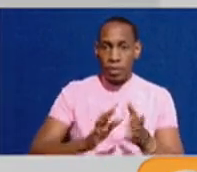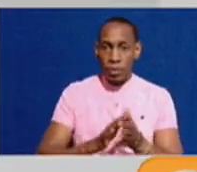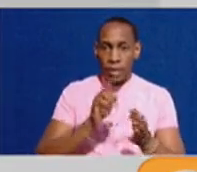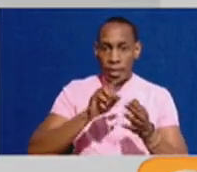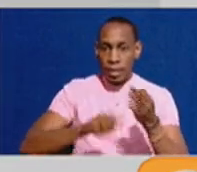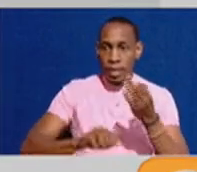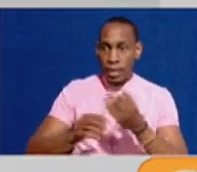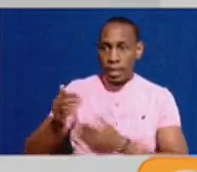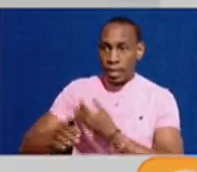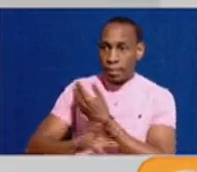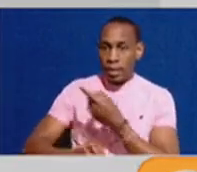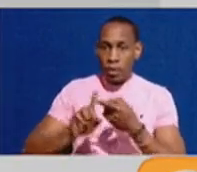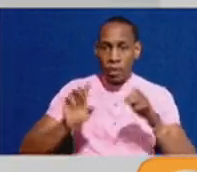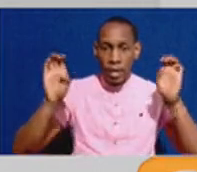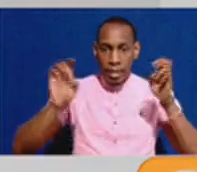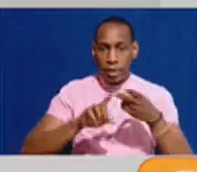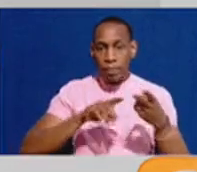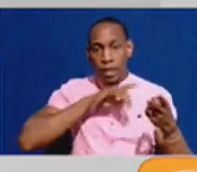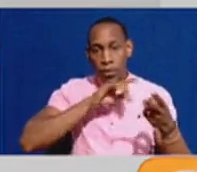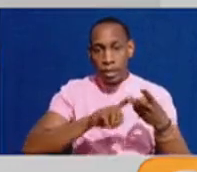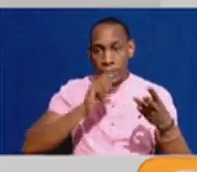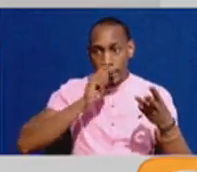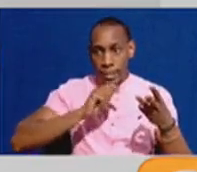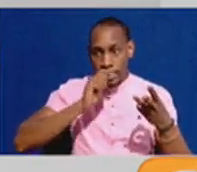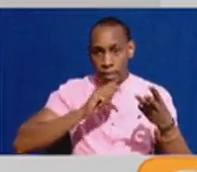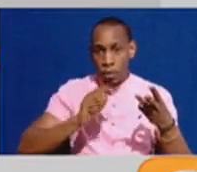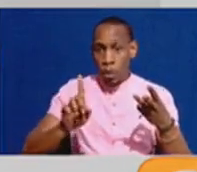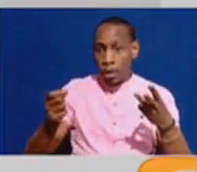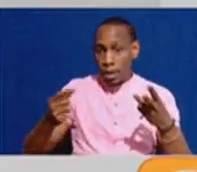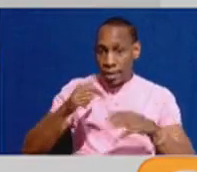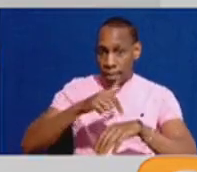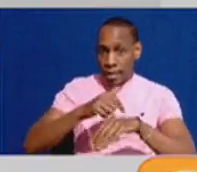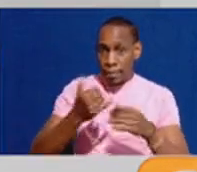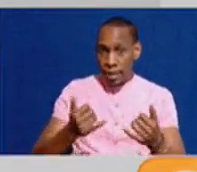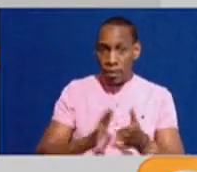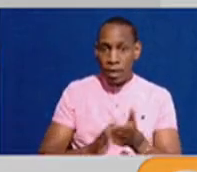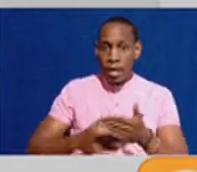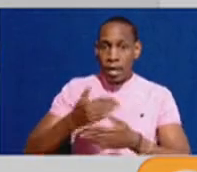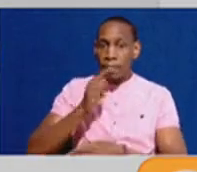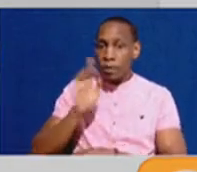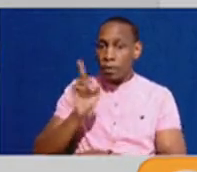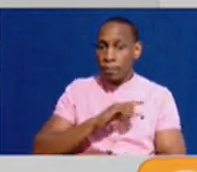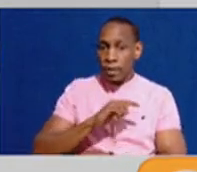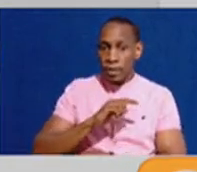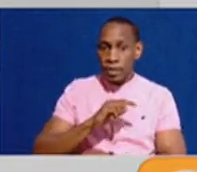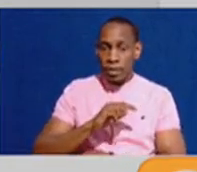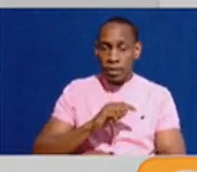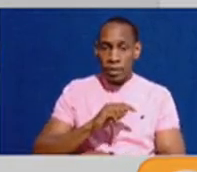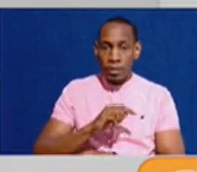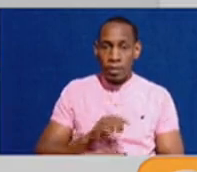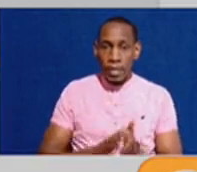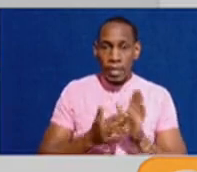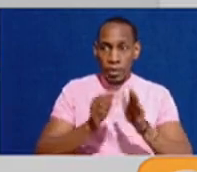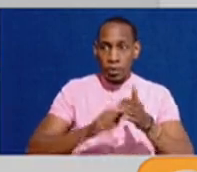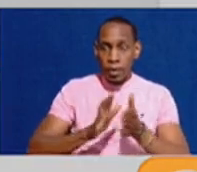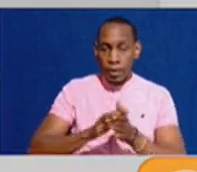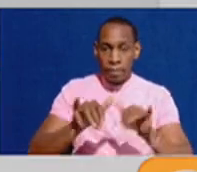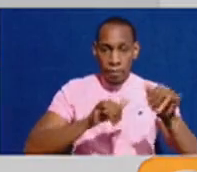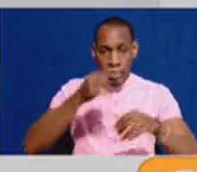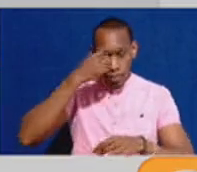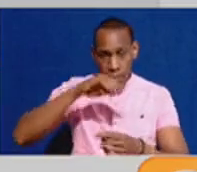neighboring countries of Ethiopia, Uganda, and Tanzania less than a month after his inauguration points to solidification of his foreign